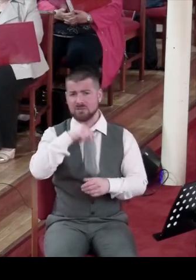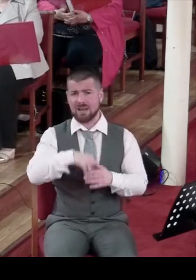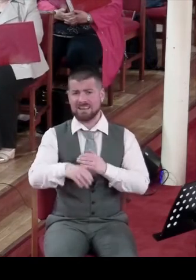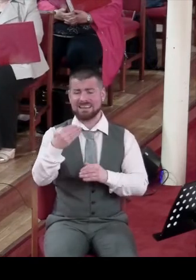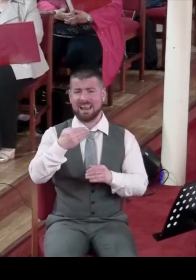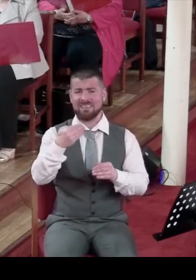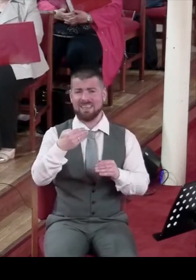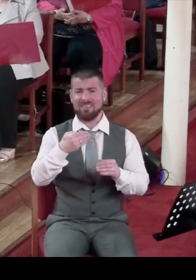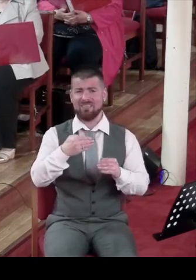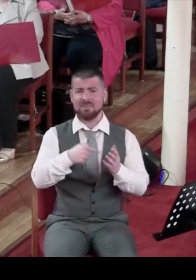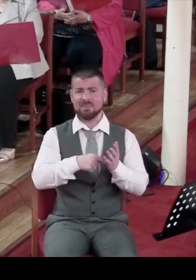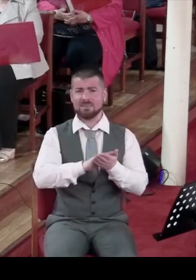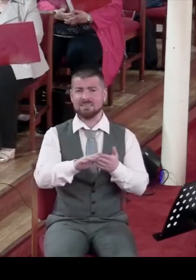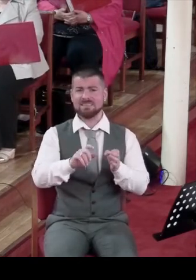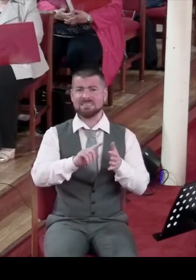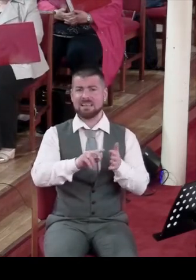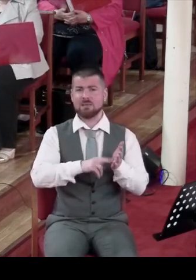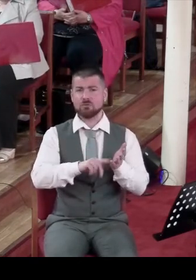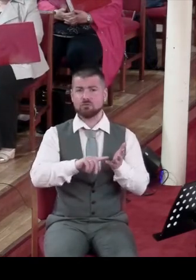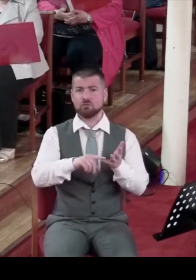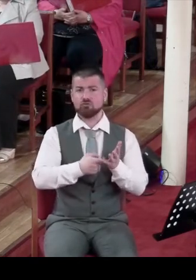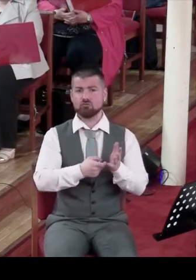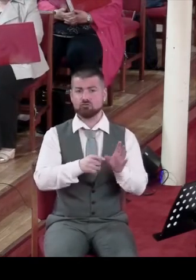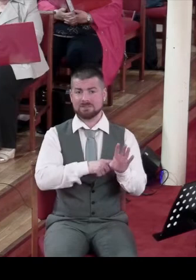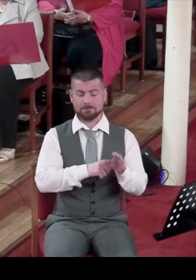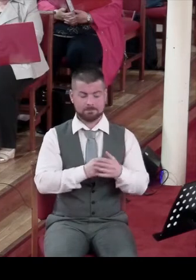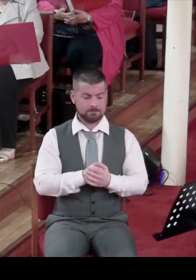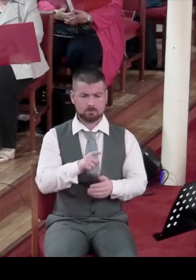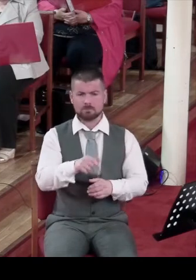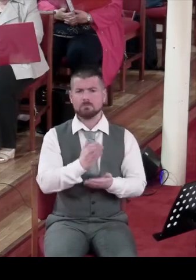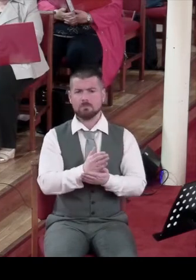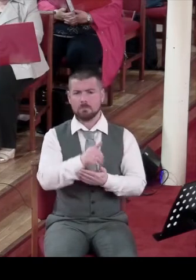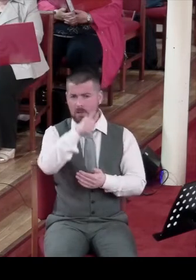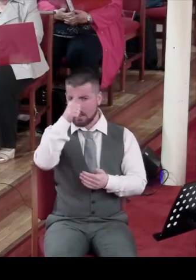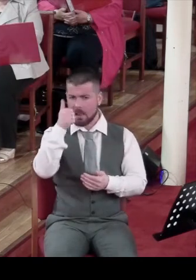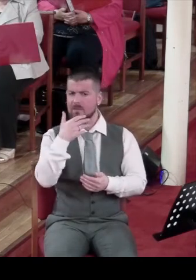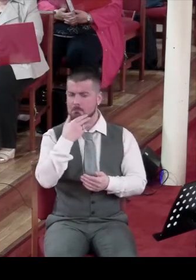century. And he was a really clever guy.